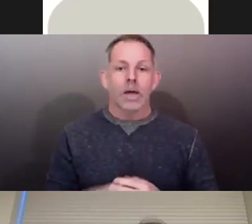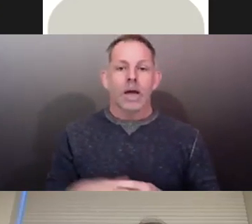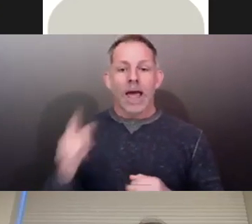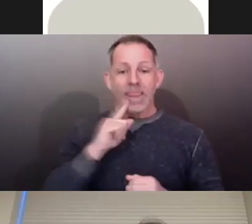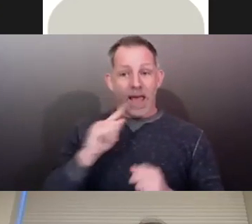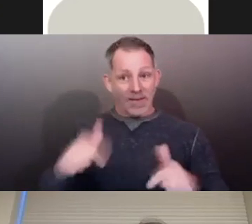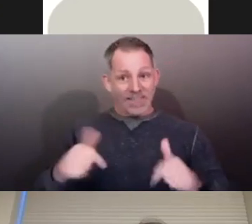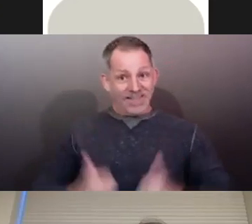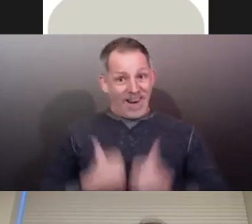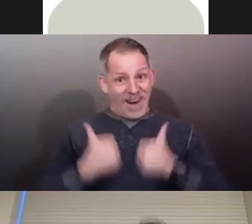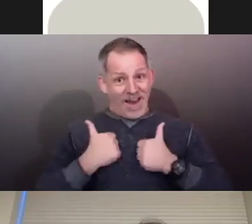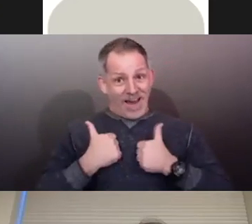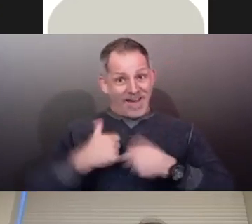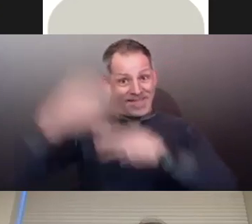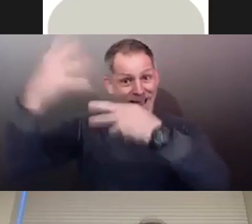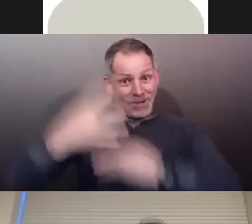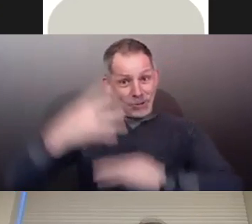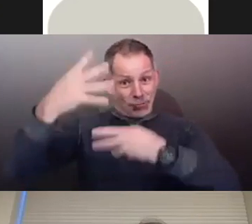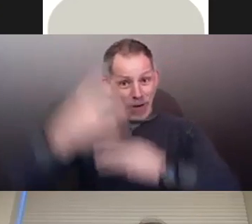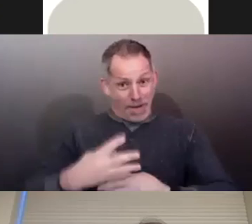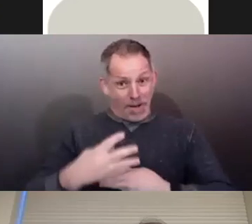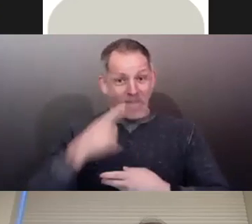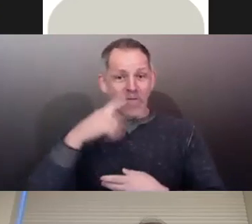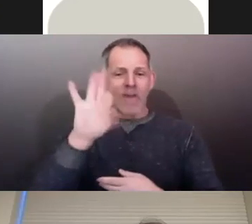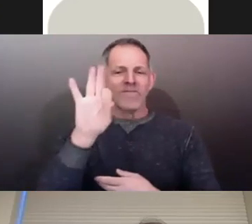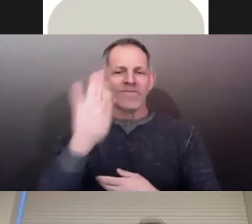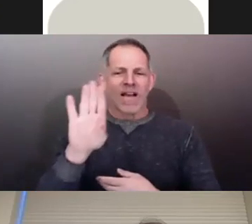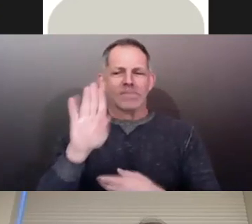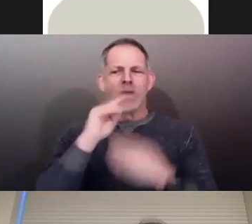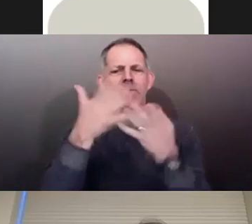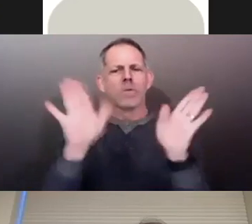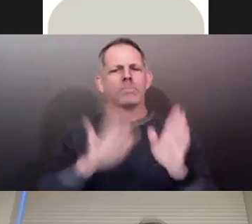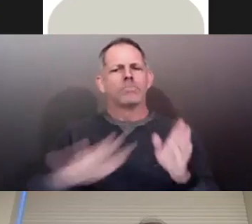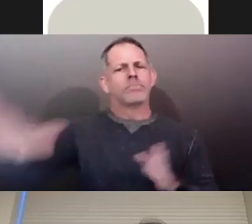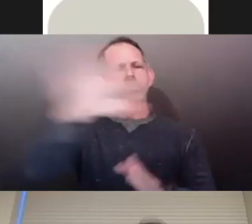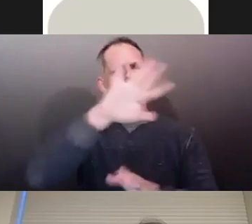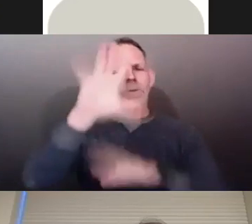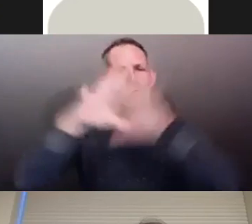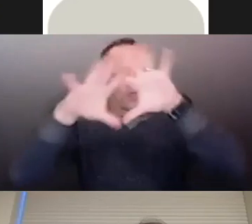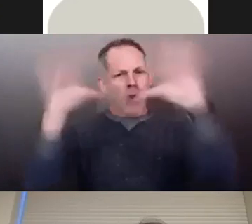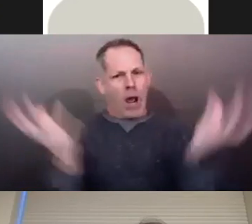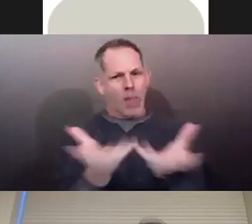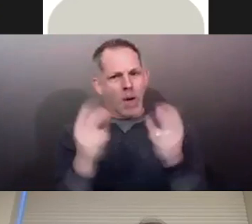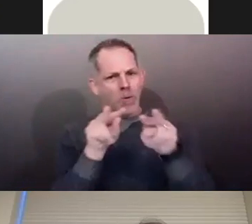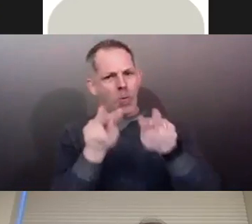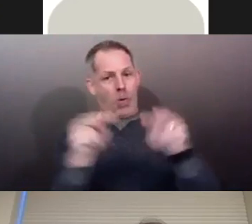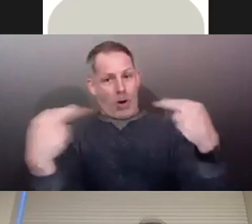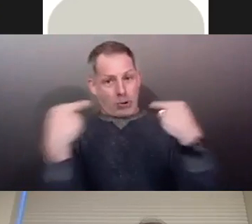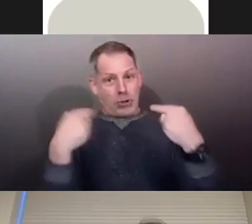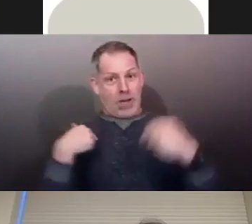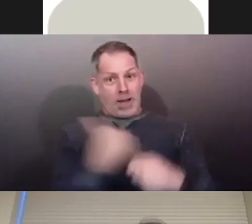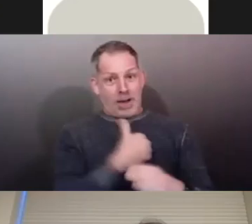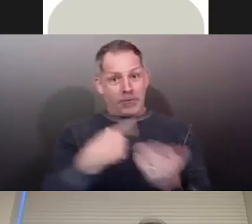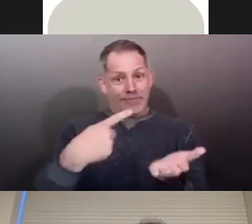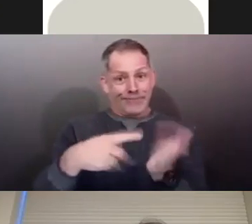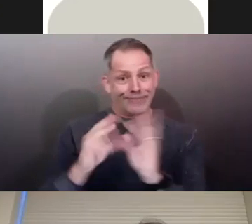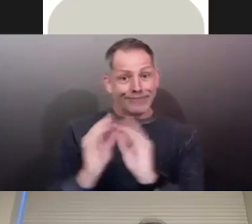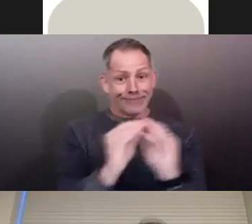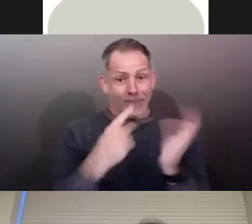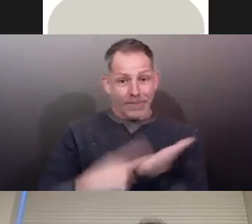public viewing. We are recording this meeting as well, and a video and a transcript will be available tomorrow on the Board of